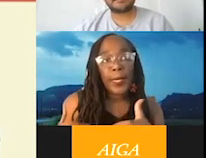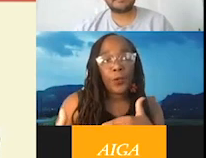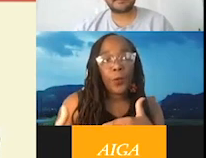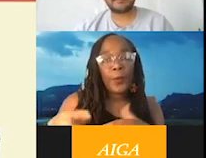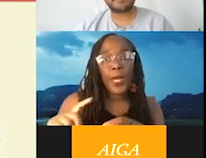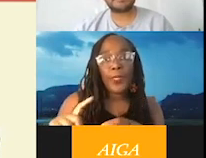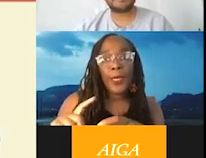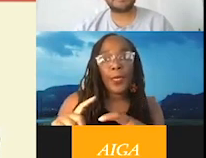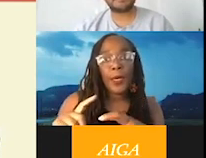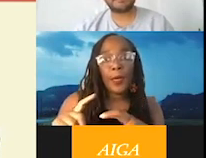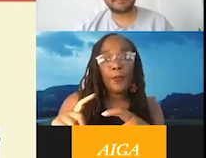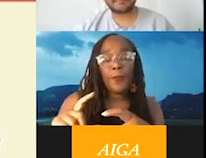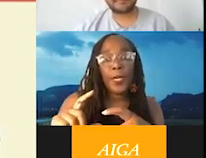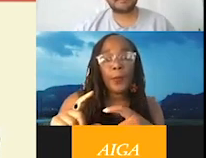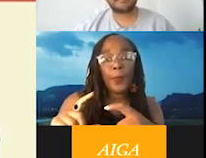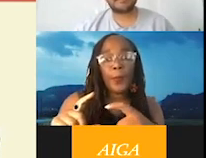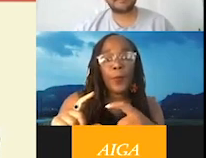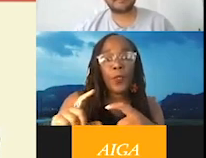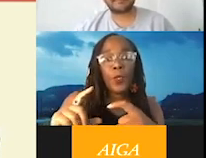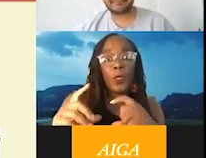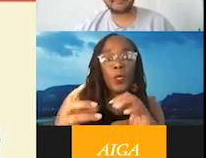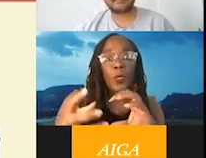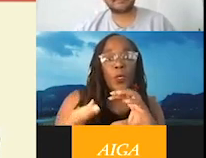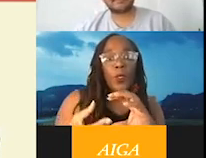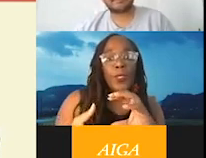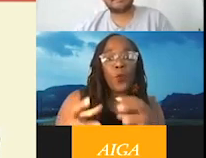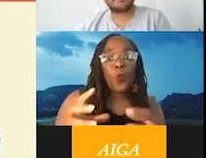that I do, where I'm trying to think of